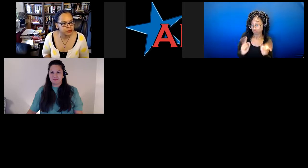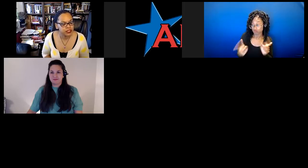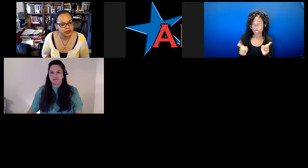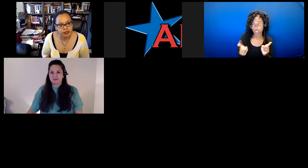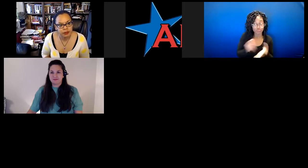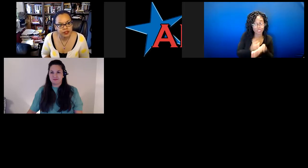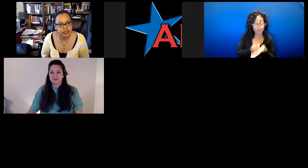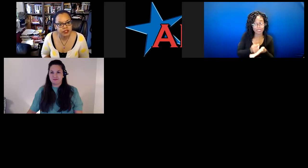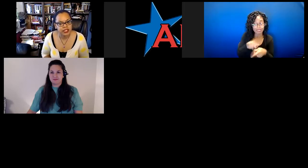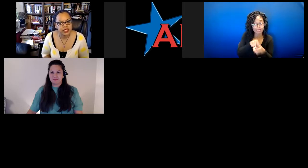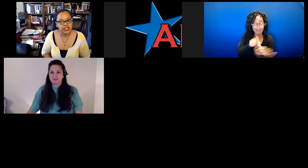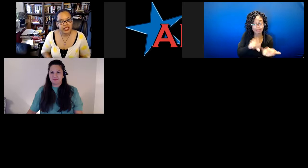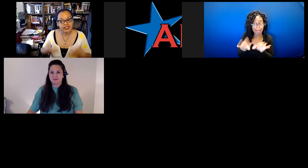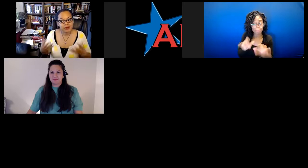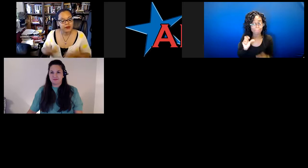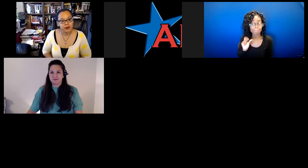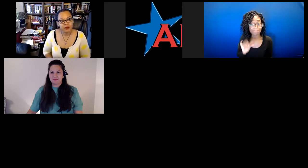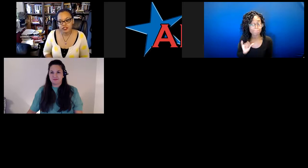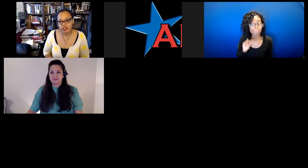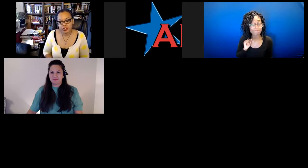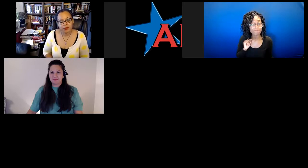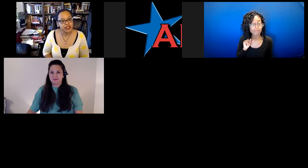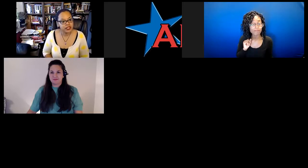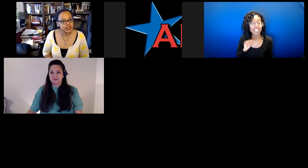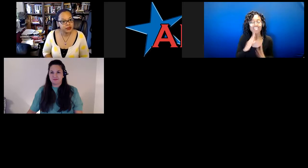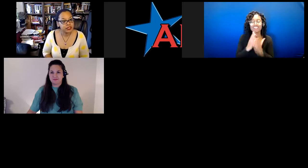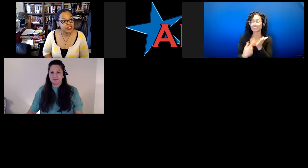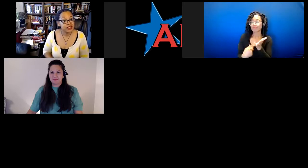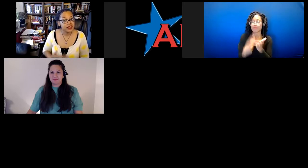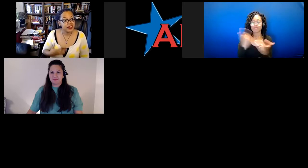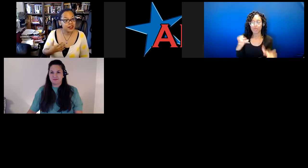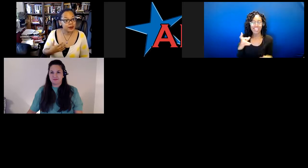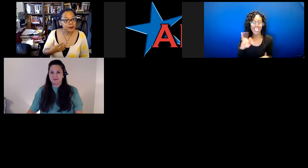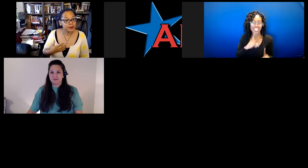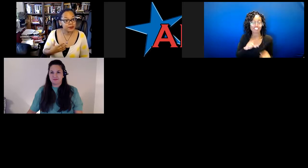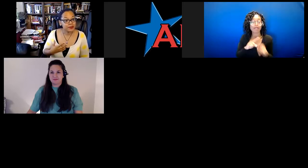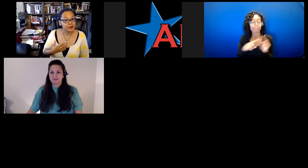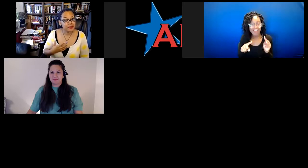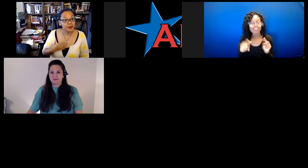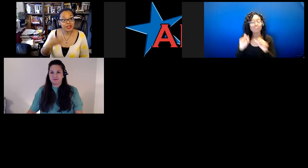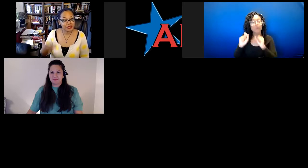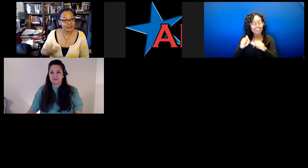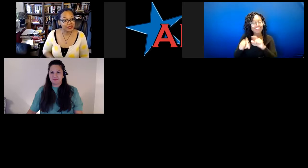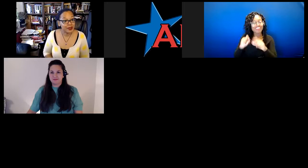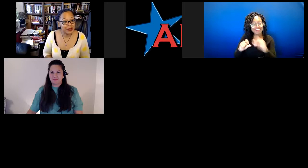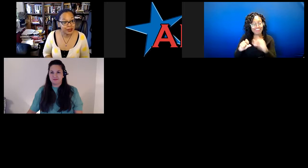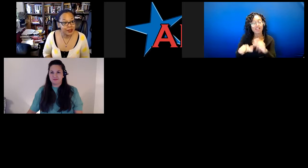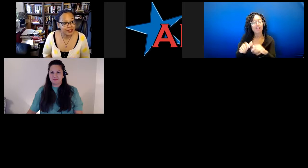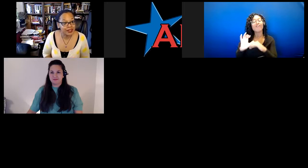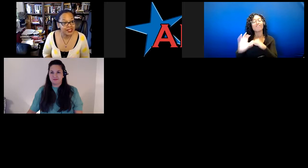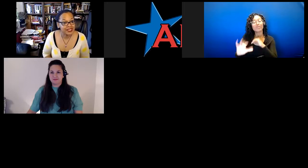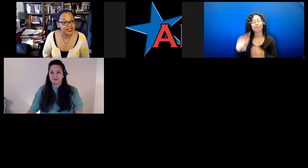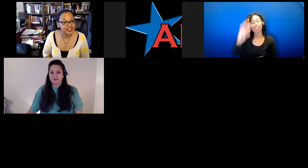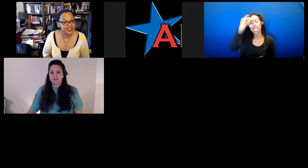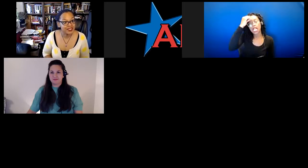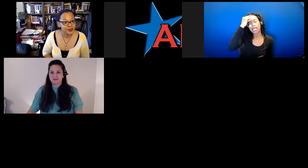something different with my particular client? And sometimes they won't answer it, but it is something that more cases than not, my